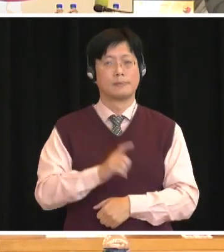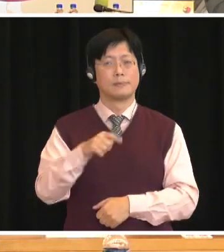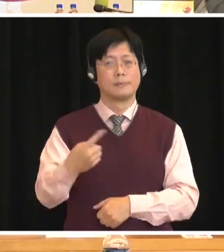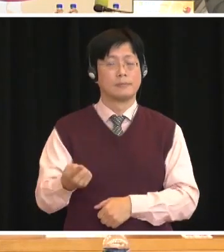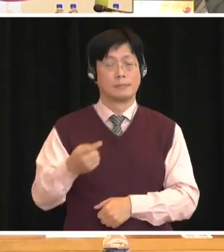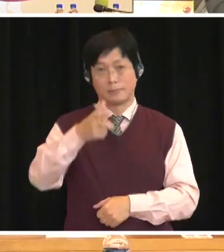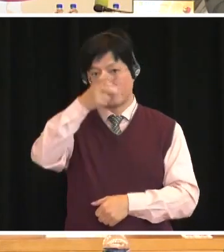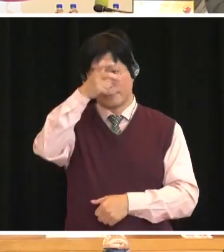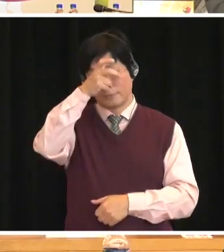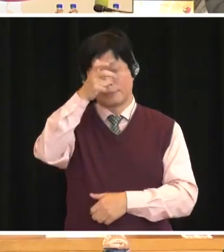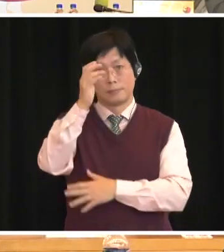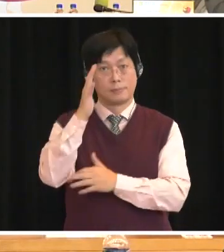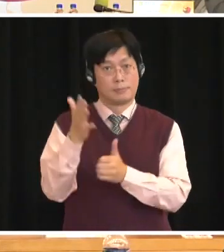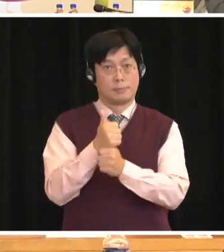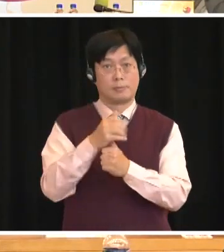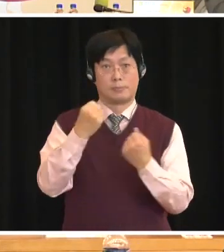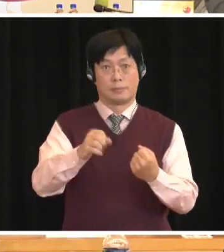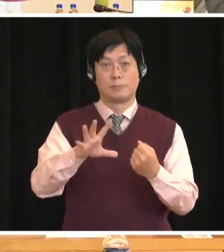on the committee.